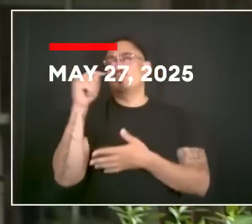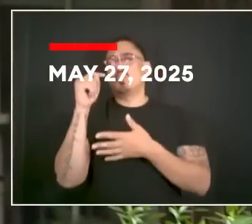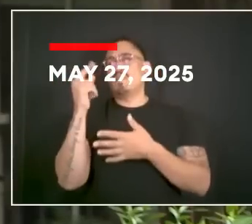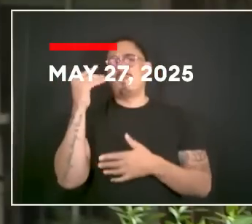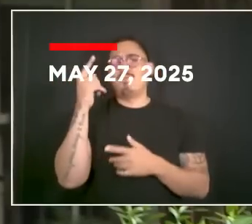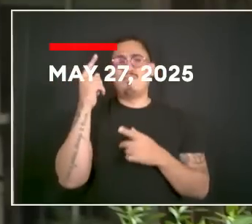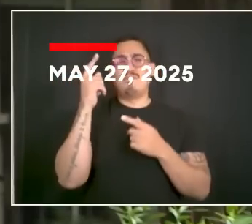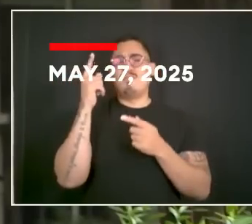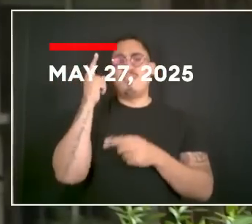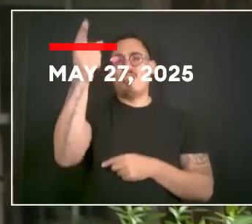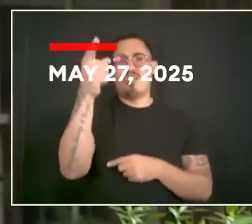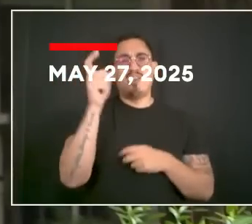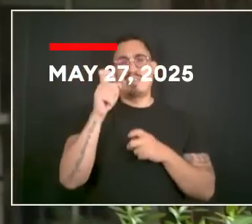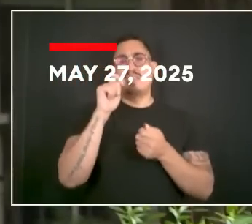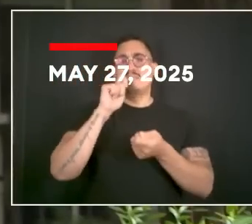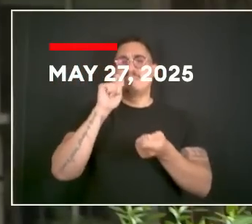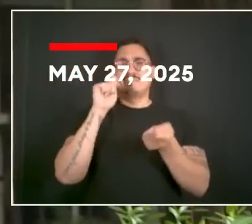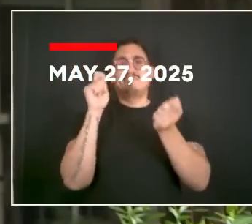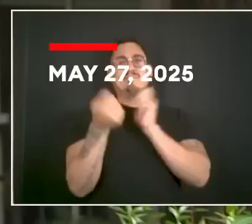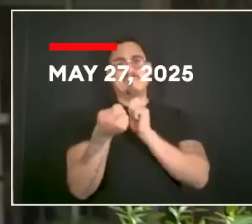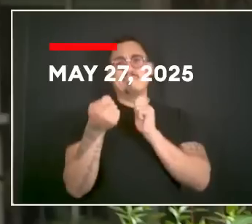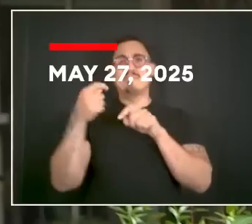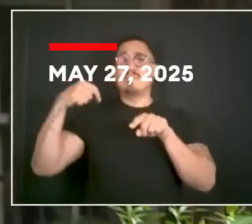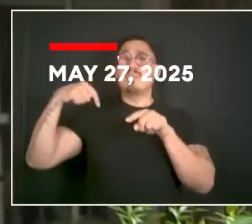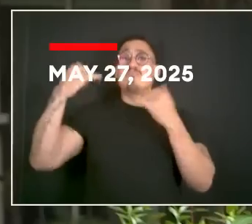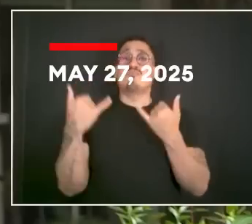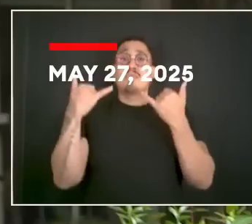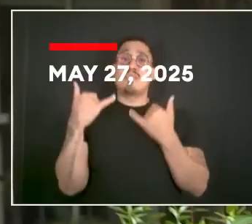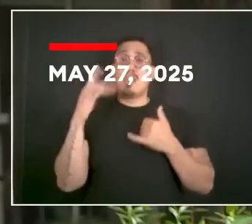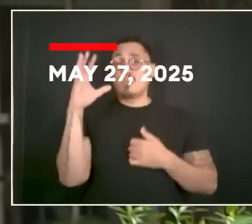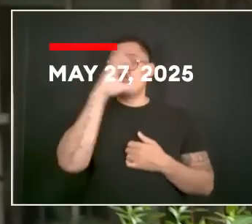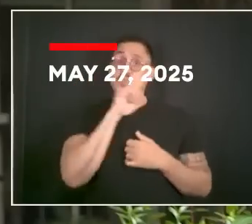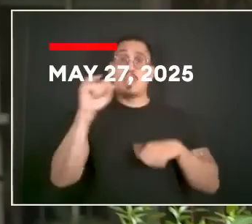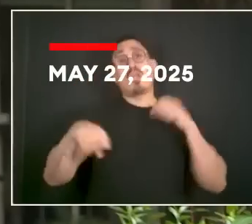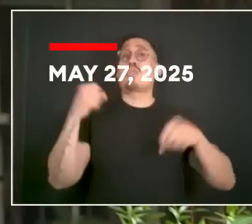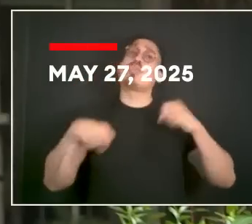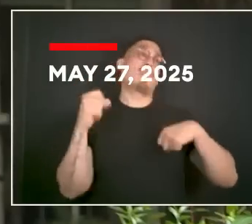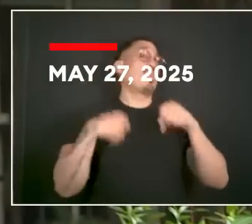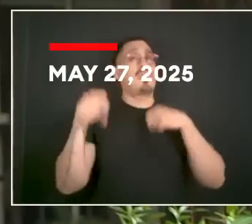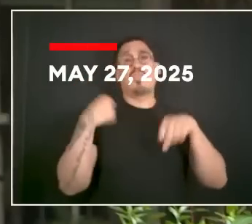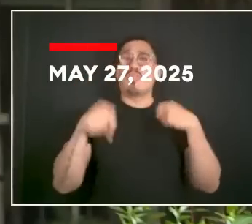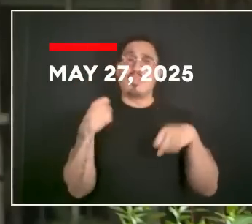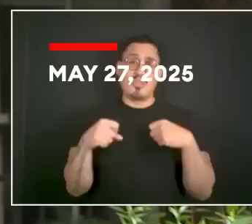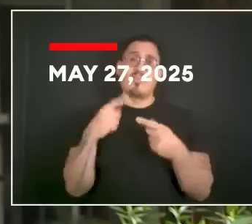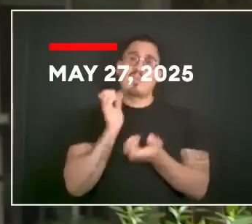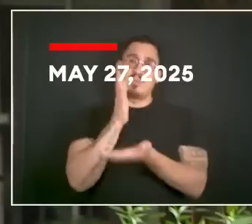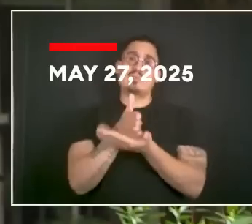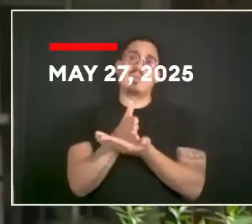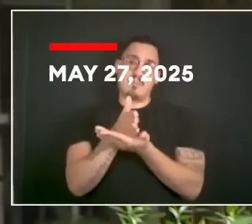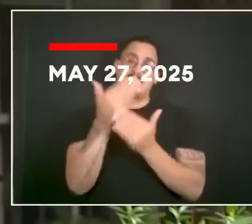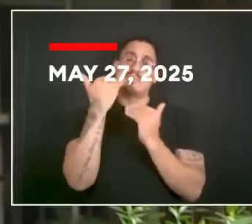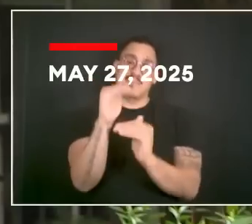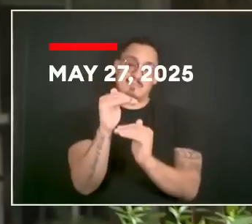which removes the presumption that they should be omnipresent." What do you think about that? Do you share that opinion? Well, I love the fact that